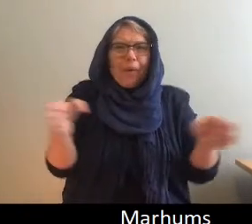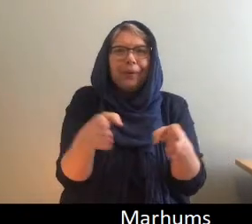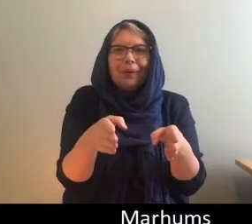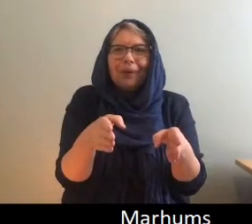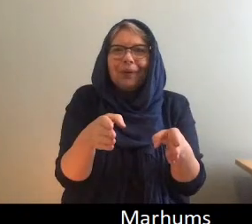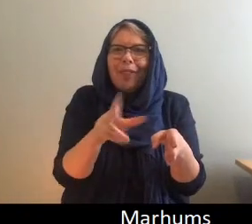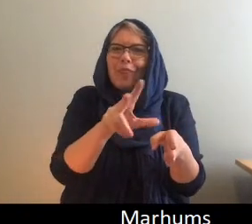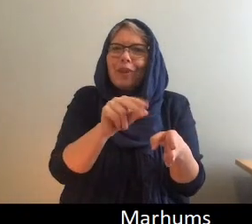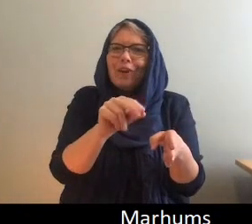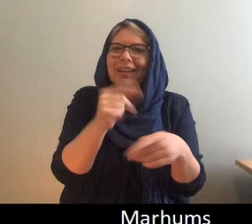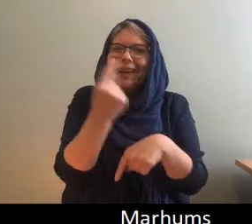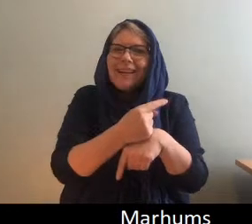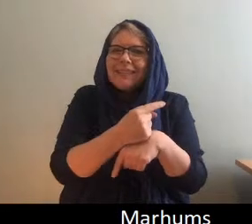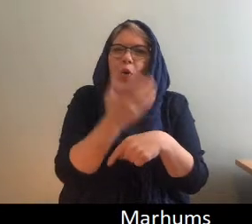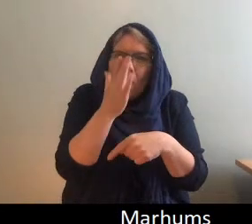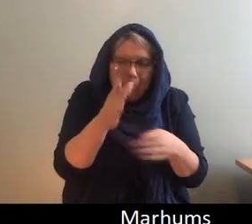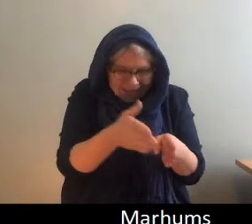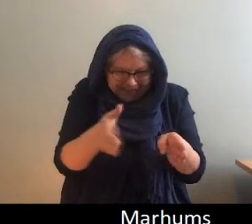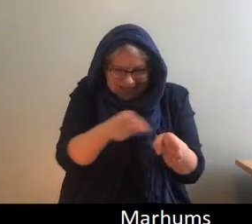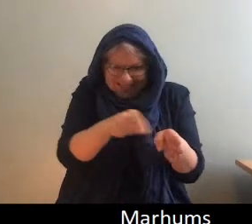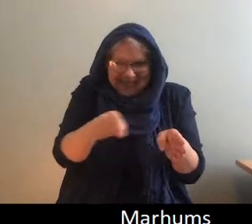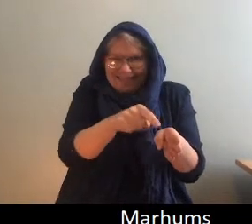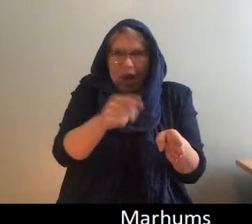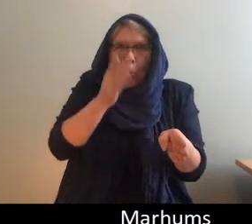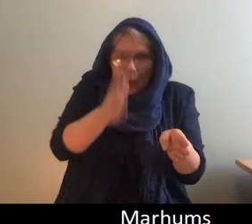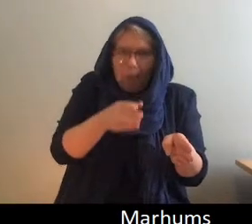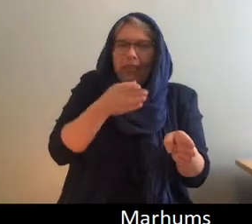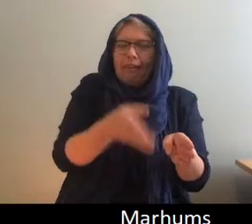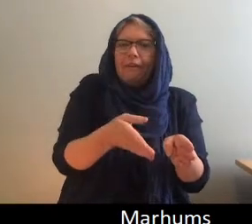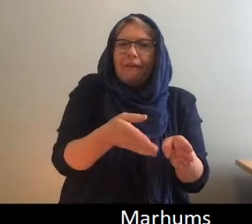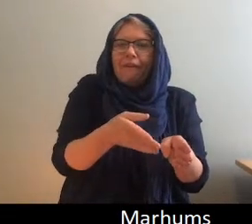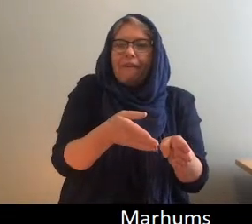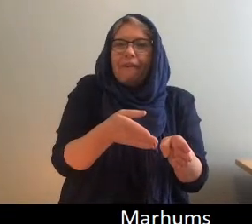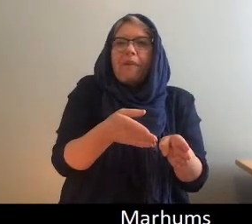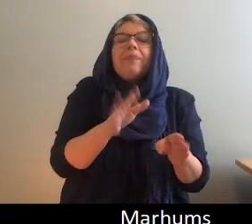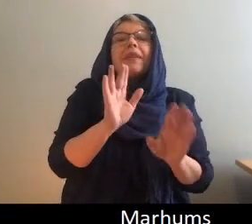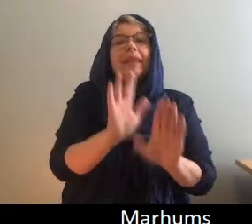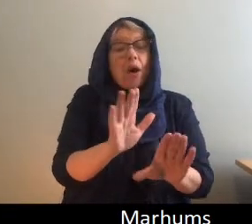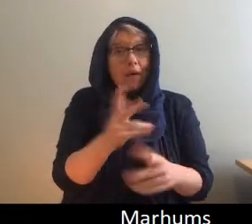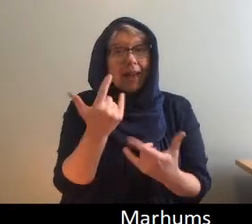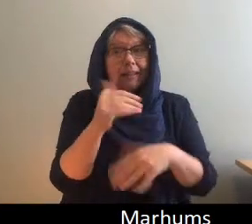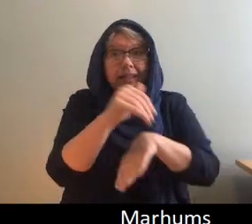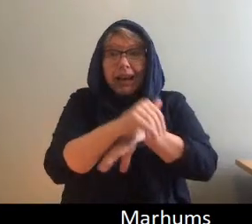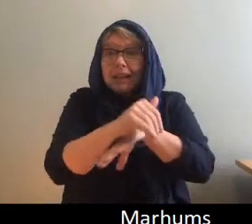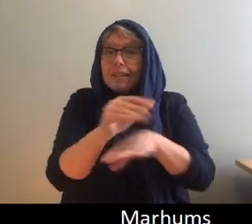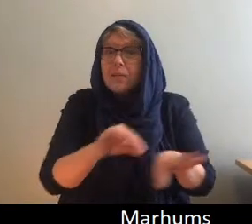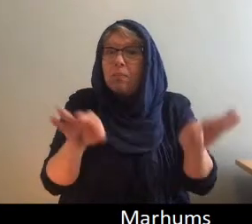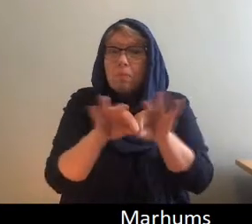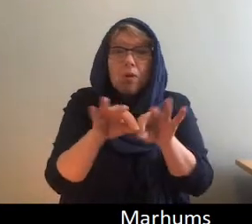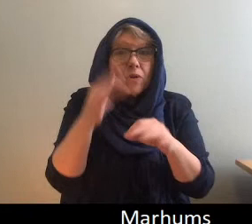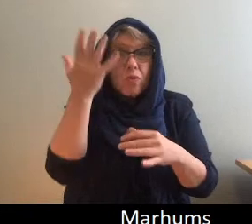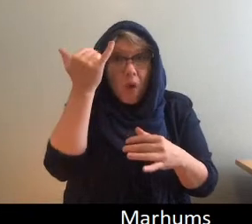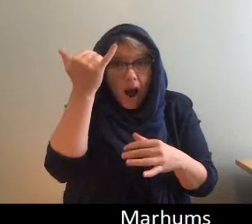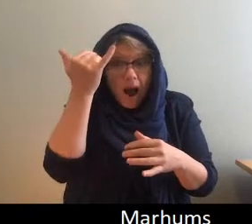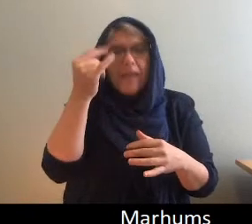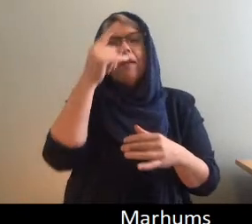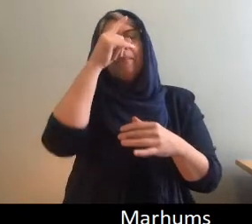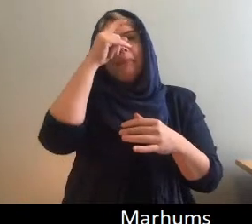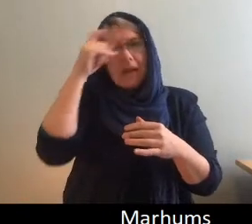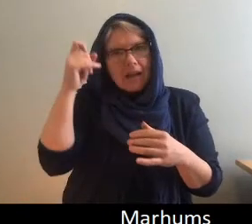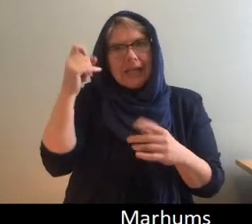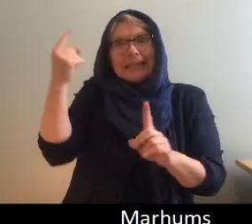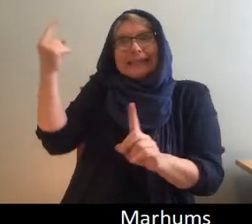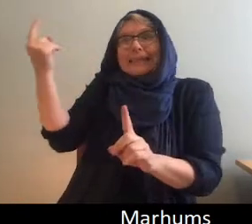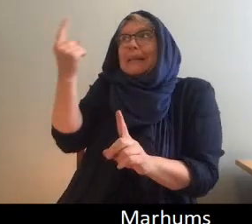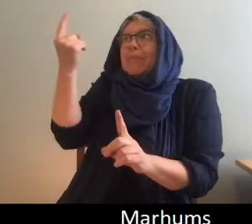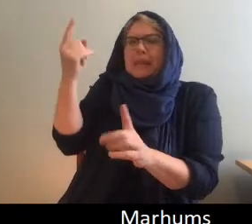then the Prophet says it's in the month of Ramadan. Laylatul Qadr is the month of Ramadan. So if you look at the lunar calendar, there's